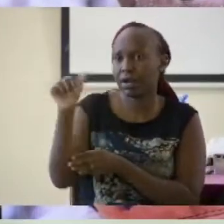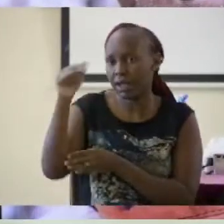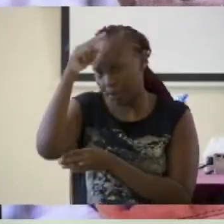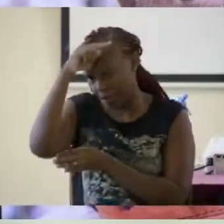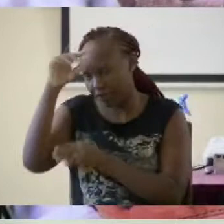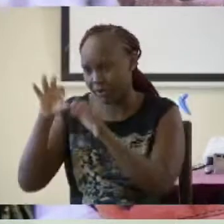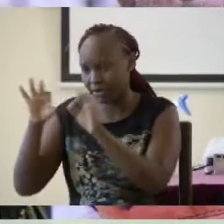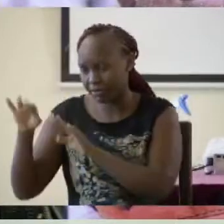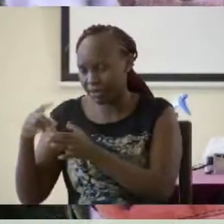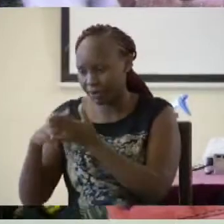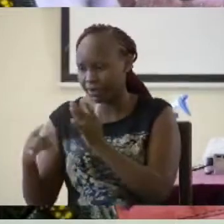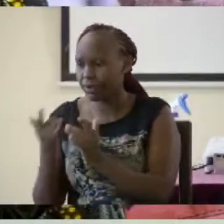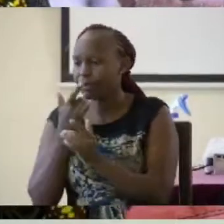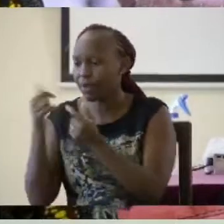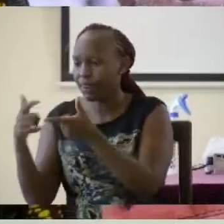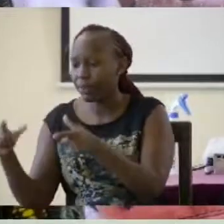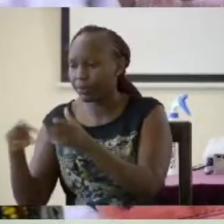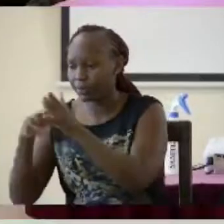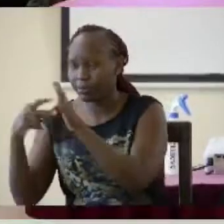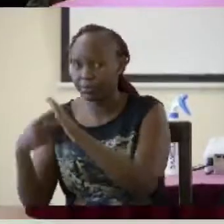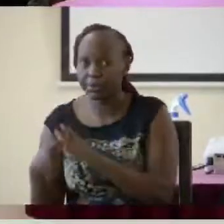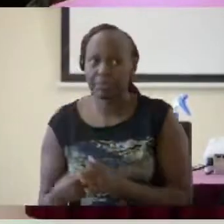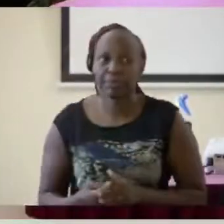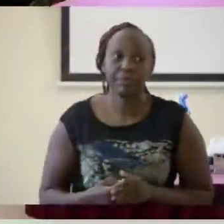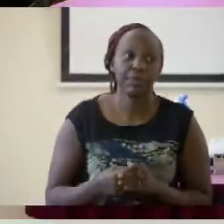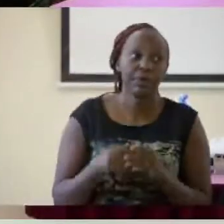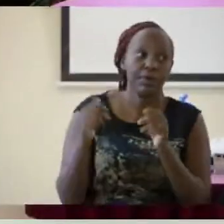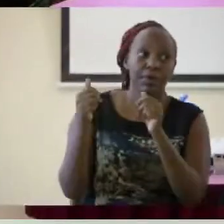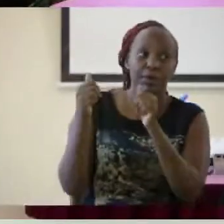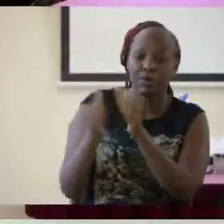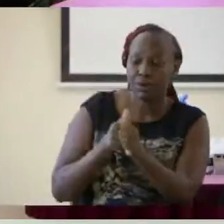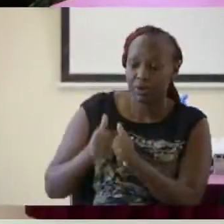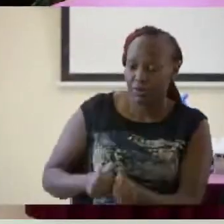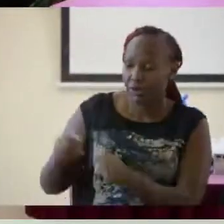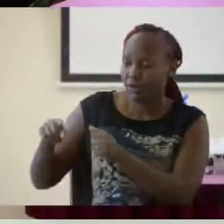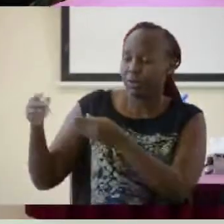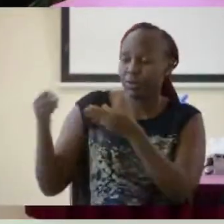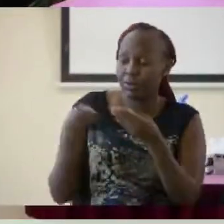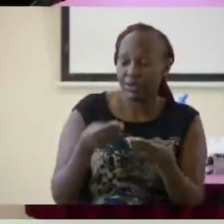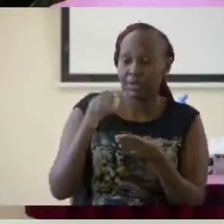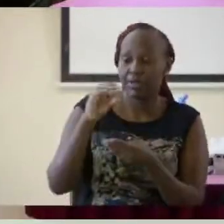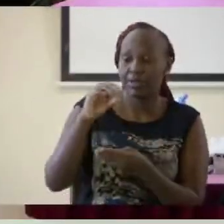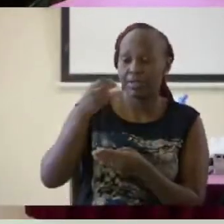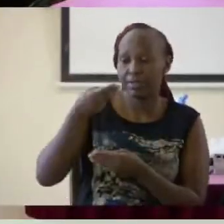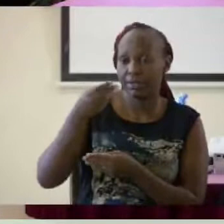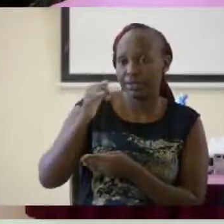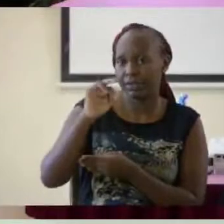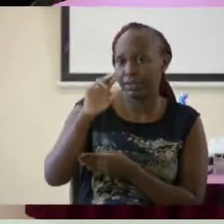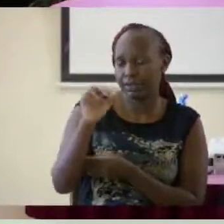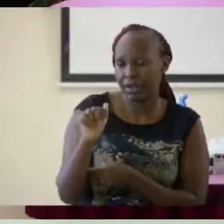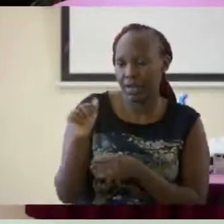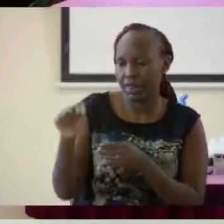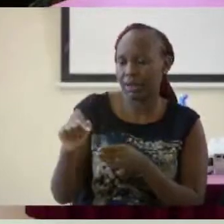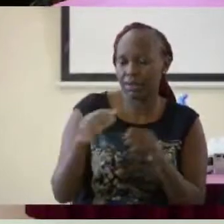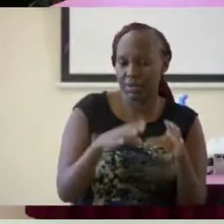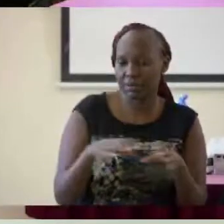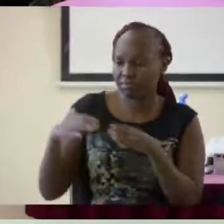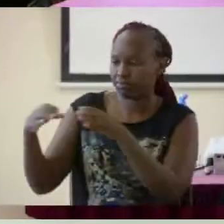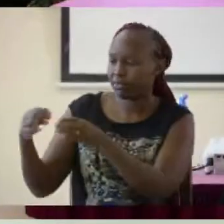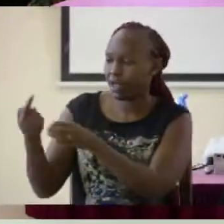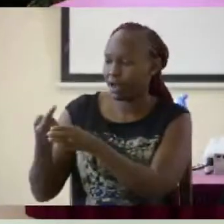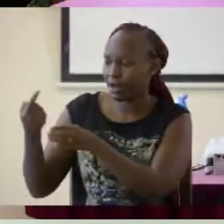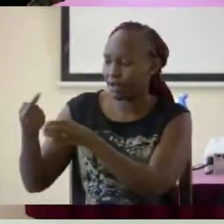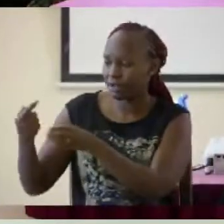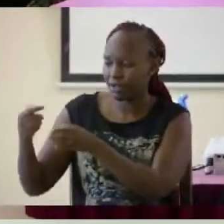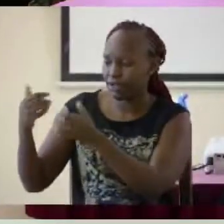later. And therefore, to avoid you bringing chira, they would isolate you. Your children cannot play